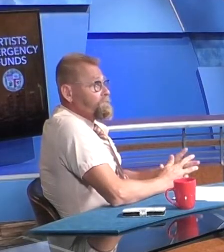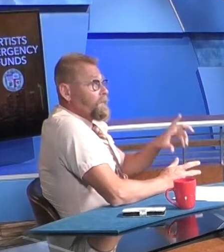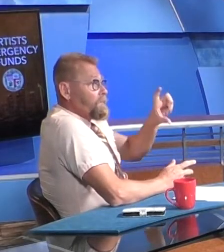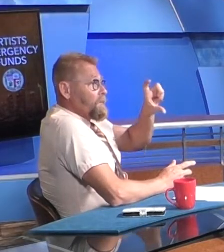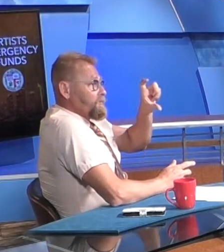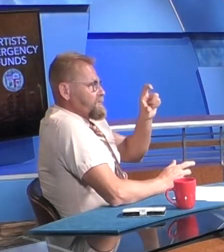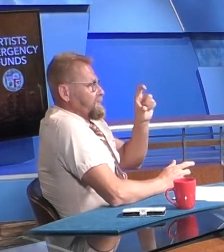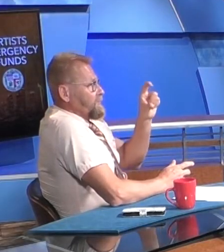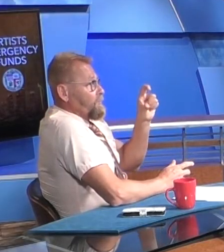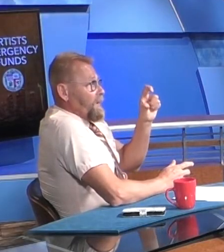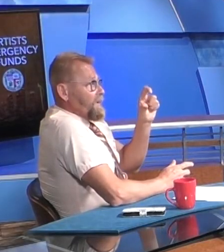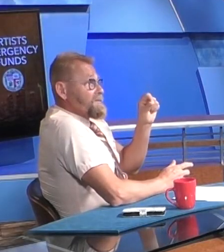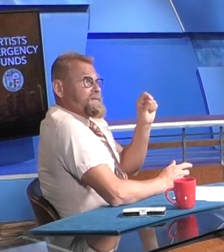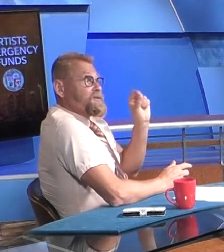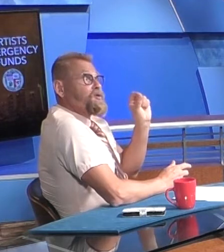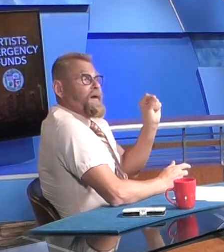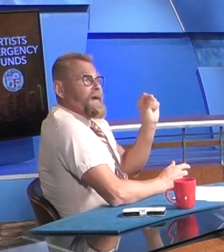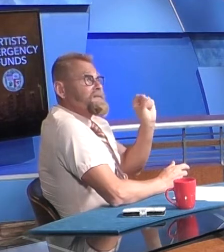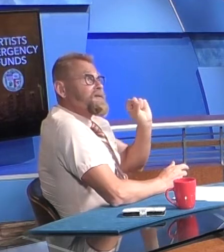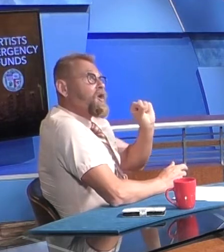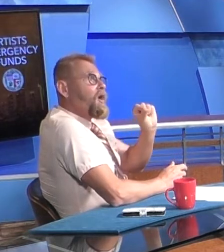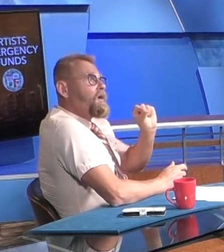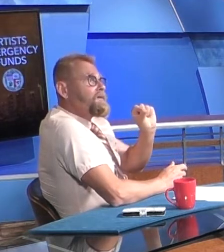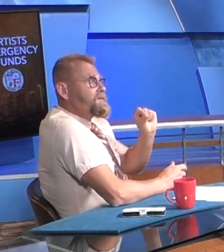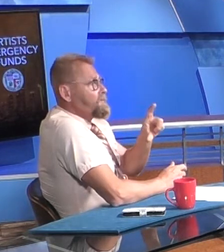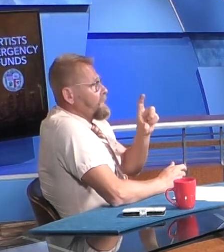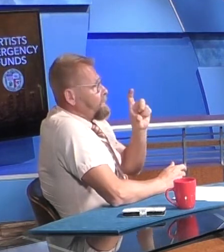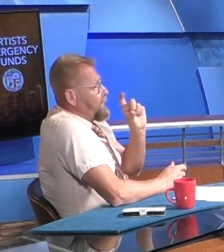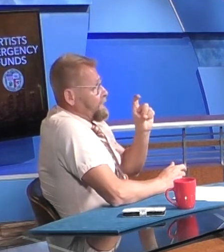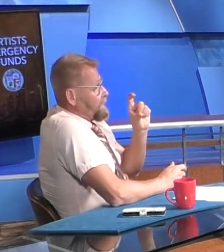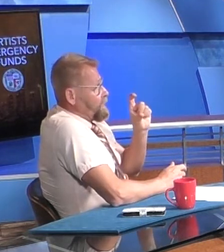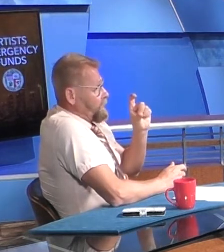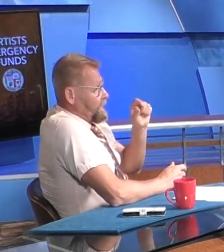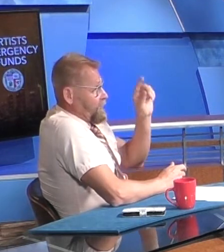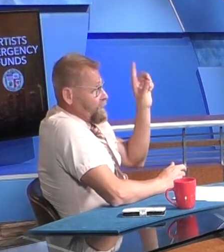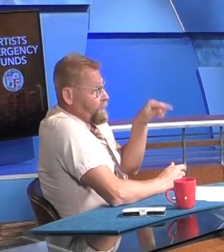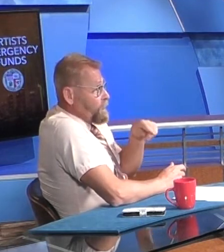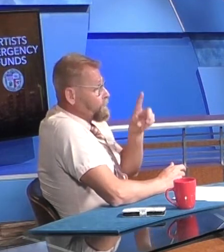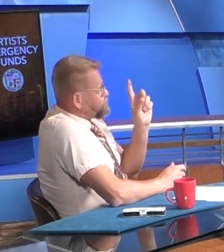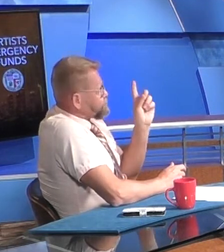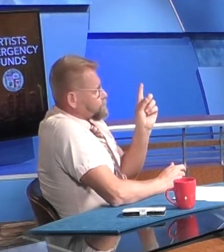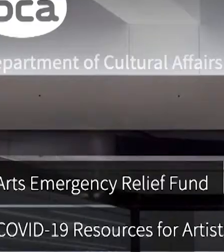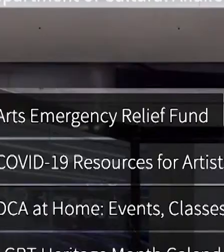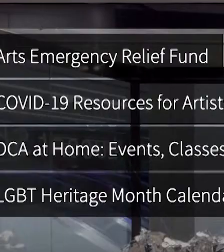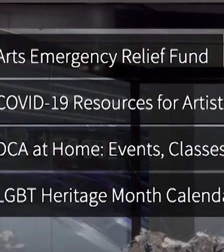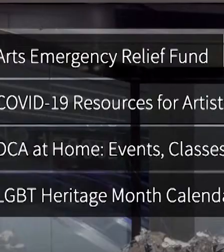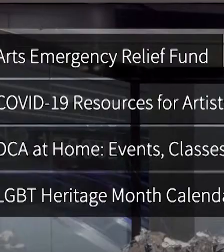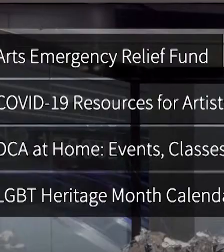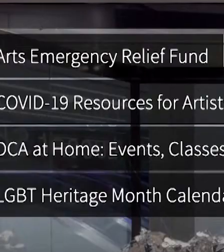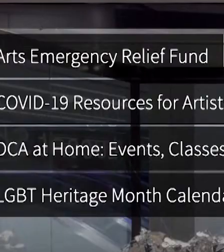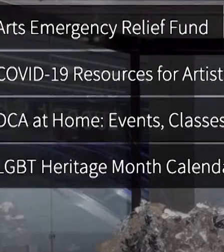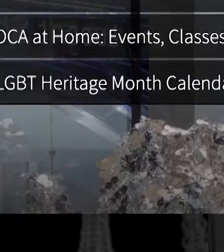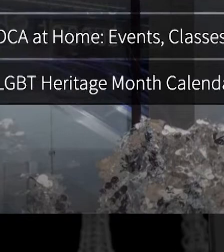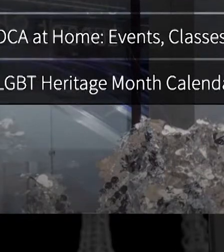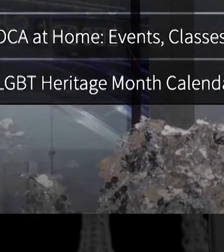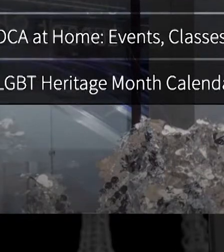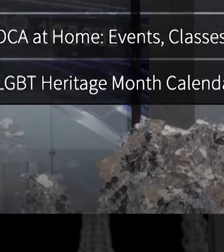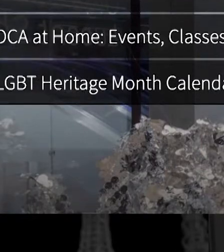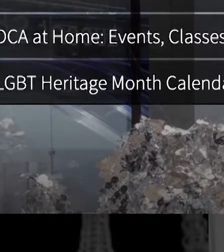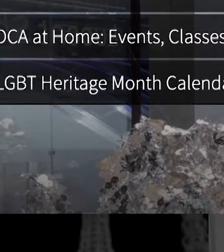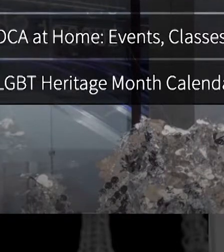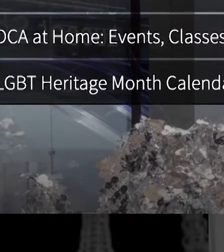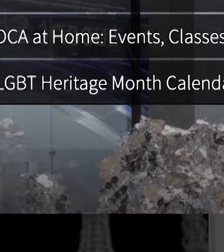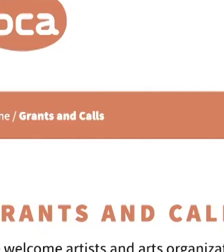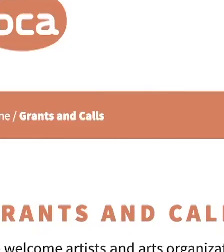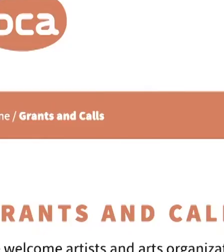you'll see a little box that says grants and calls immediately you'll click through you'll see a list of every